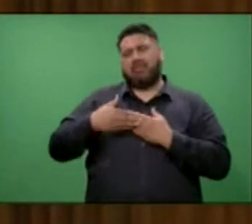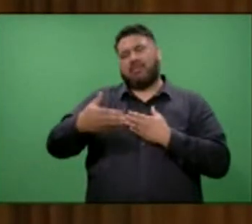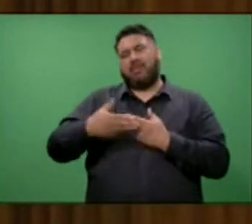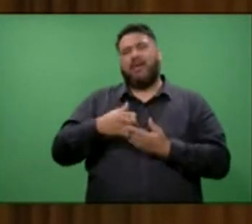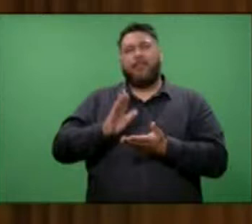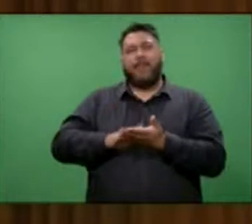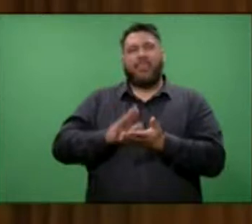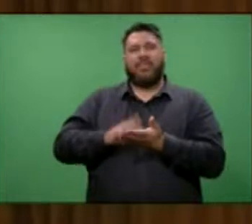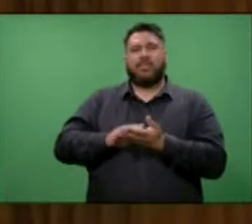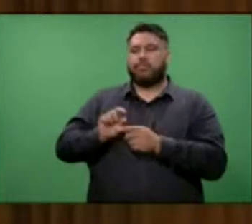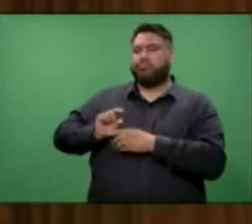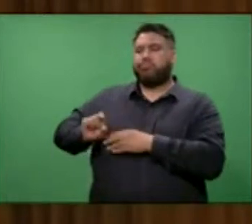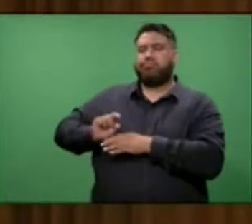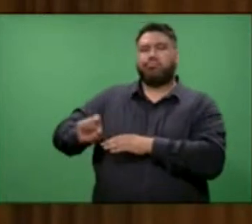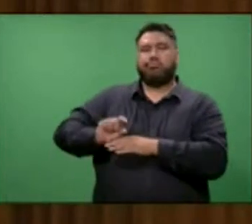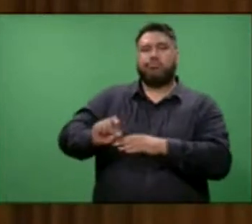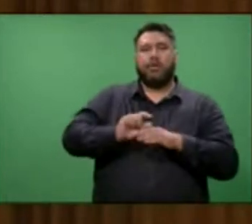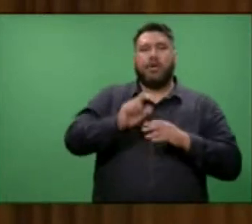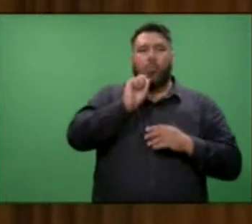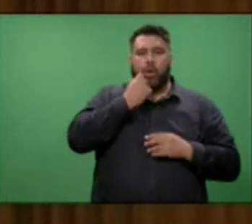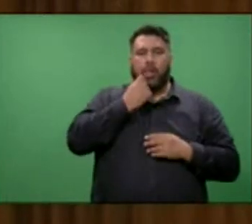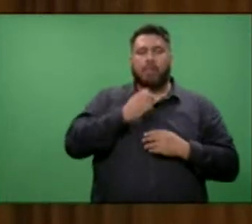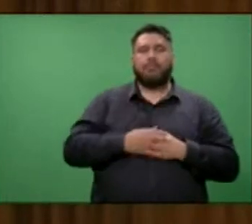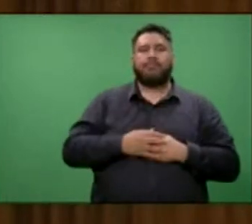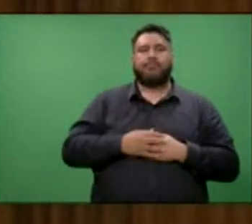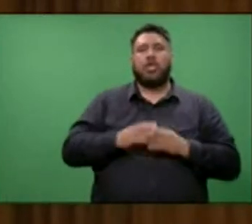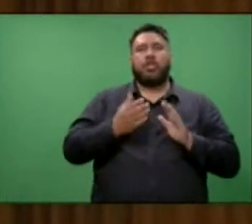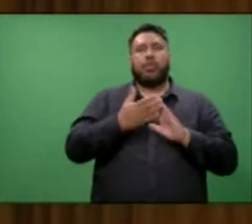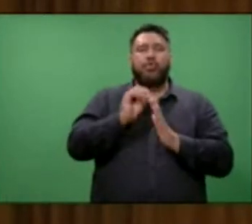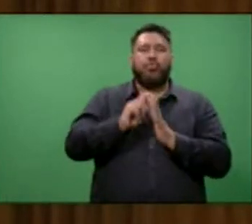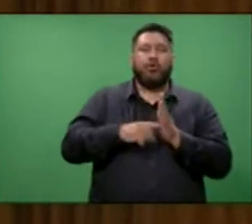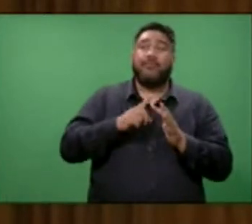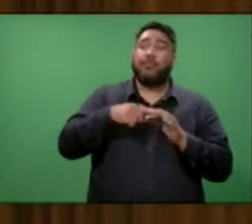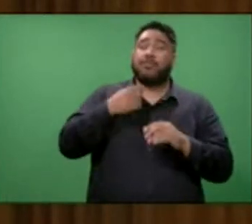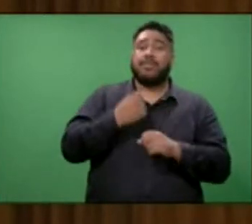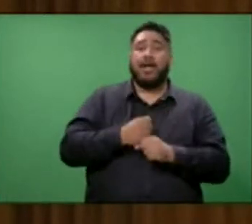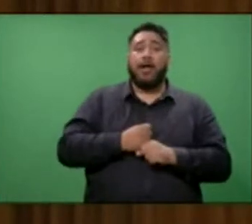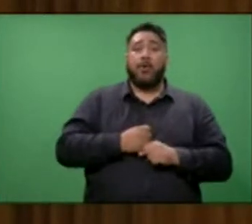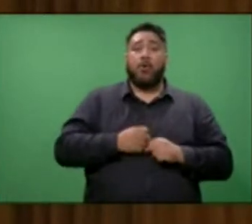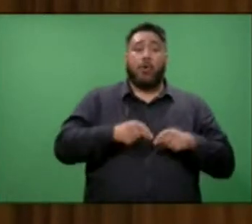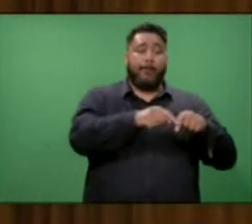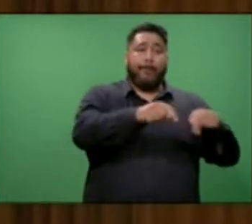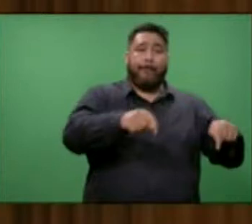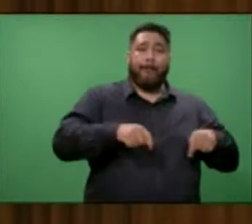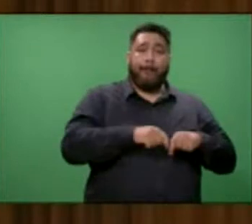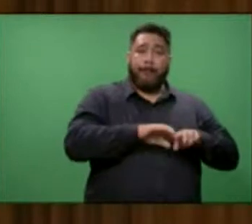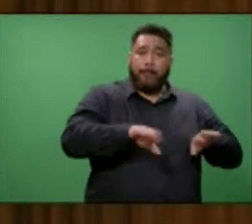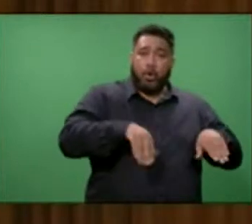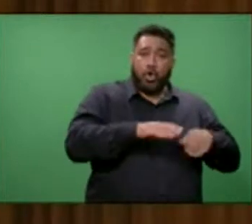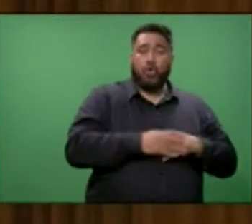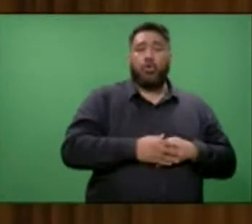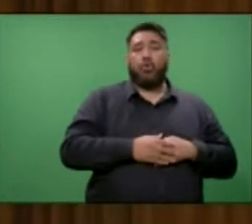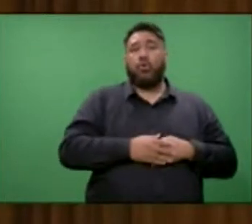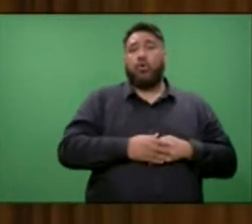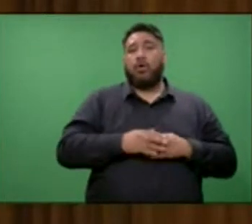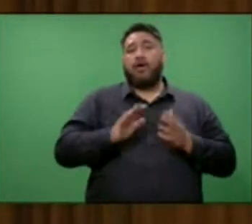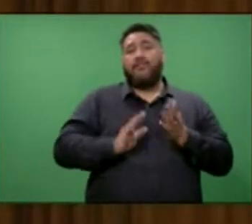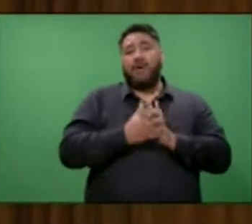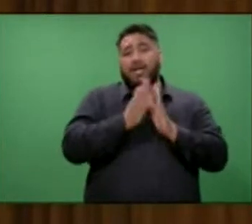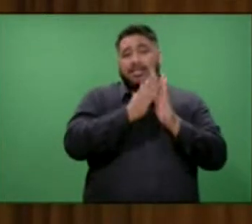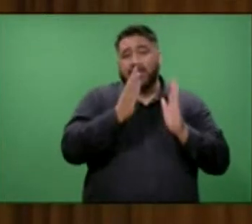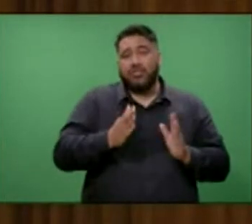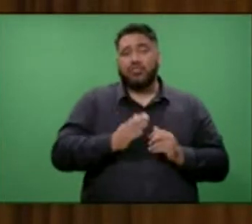the term. The government will invest in community projects like pools and stadiums, local fire stations and surf